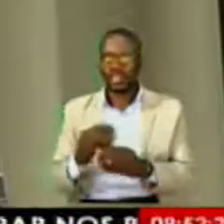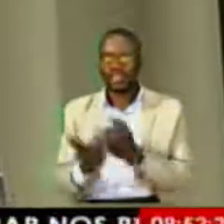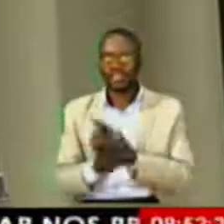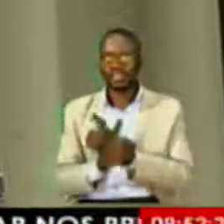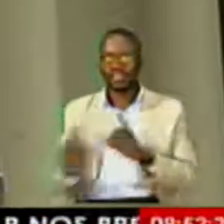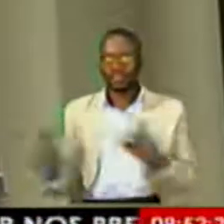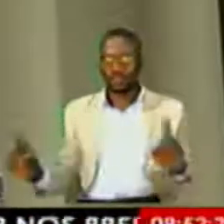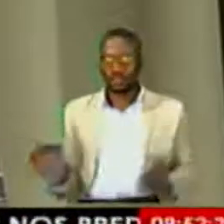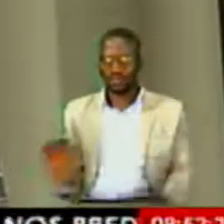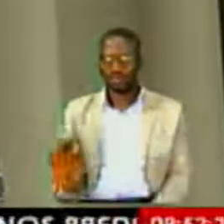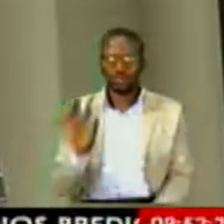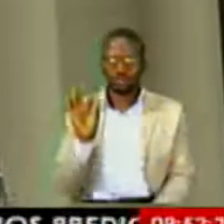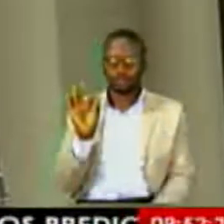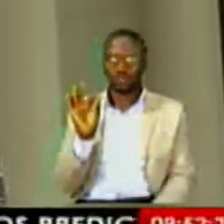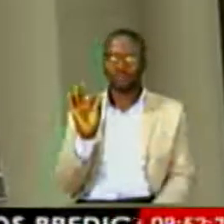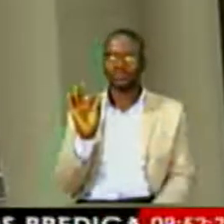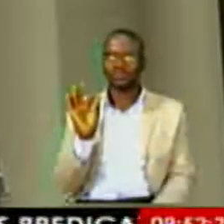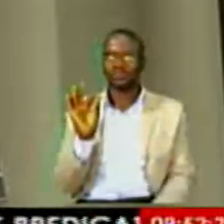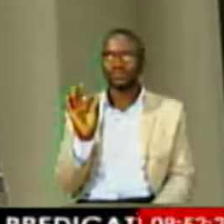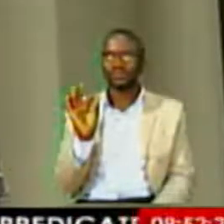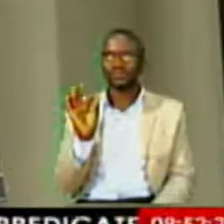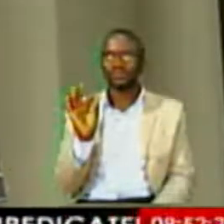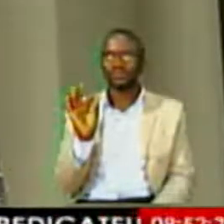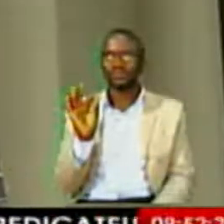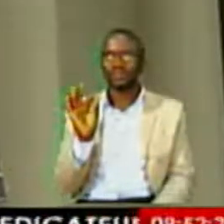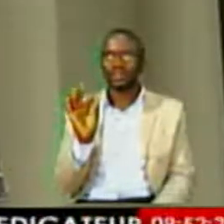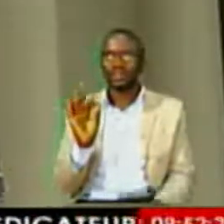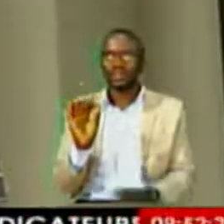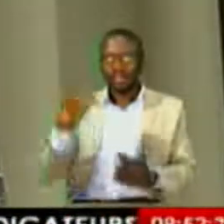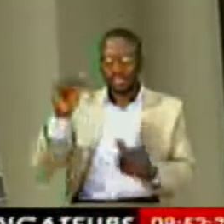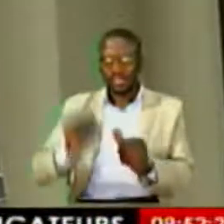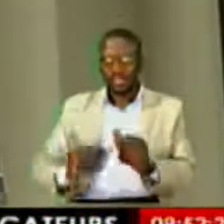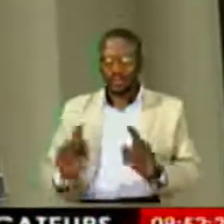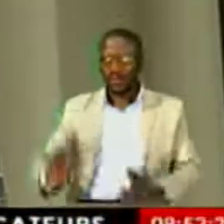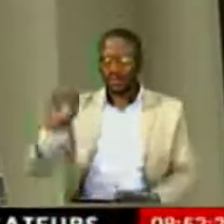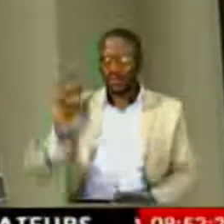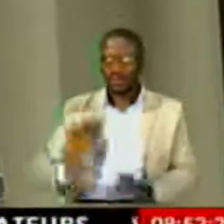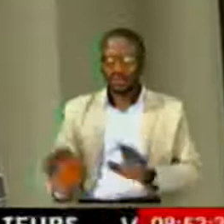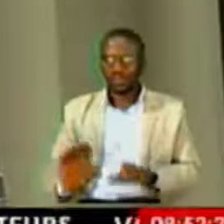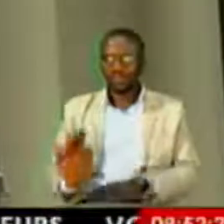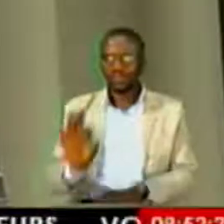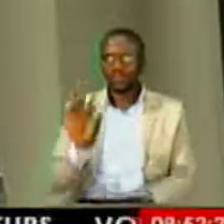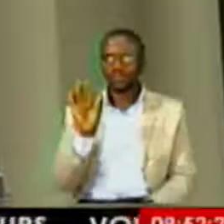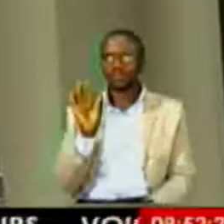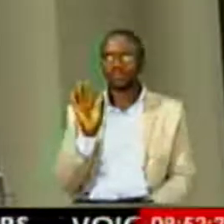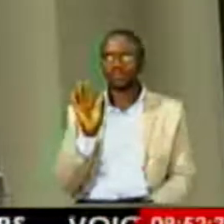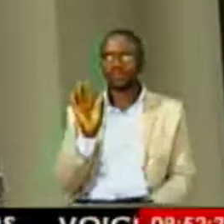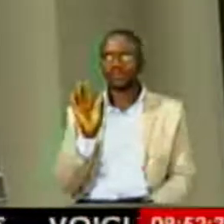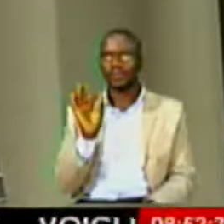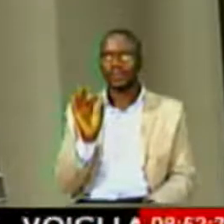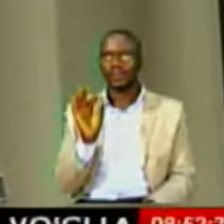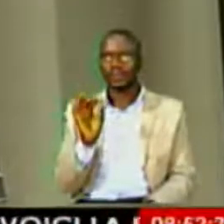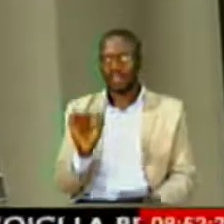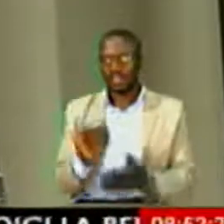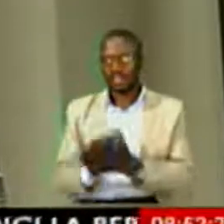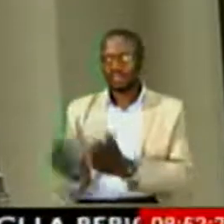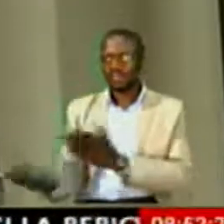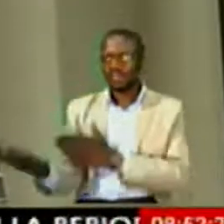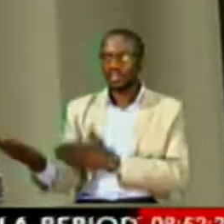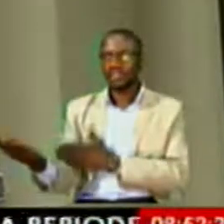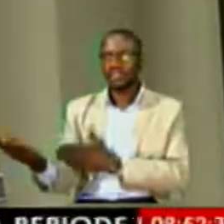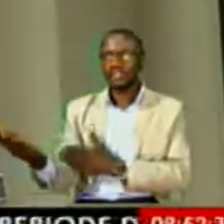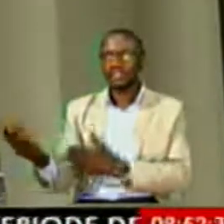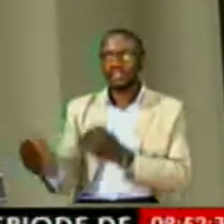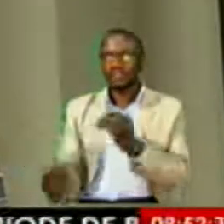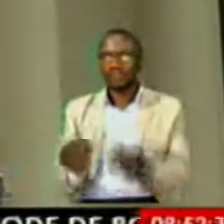to the mankind the free will choice. Chacun doit faire un choix. Everyone should choose ce freely. Matin, this morning, si tu n'as